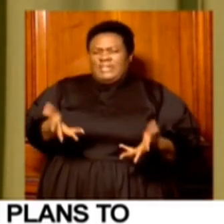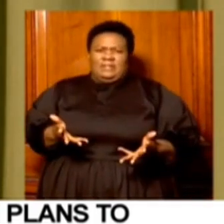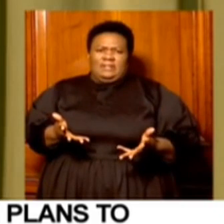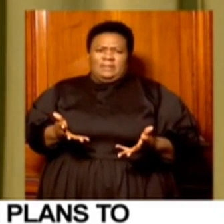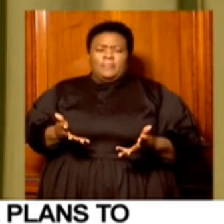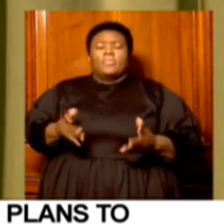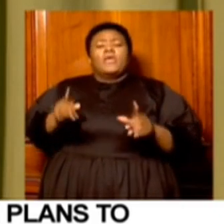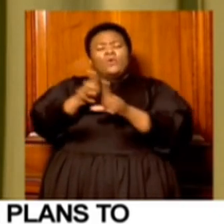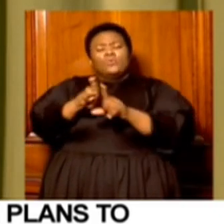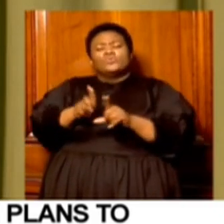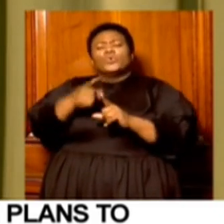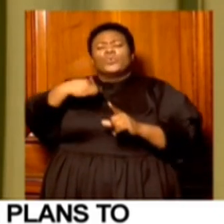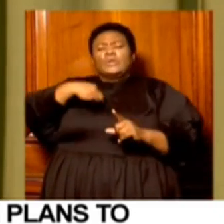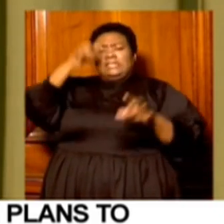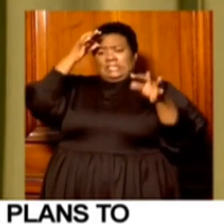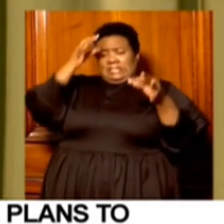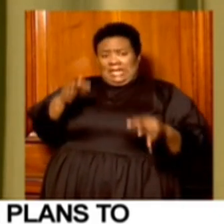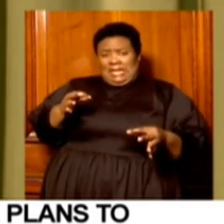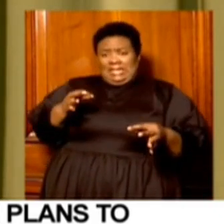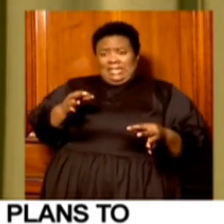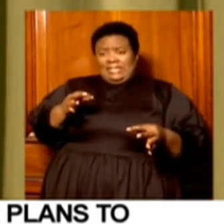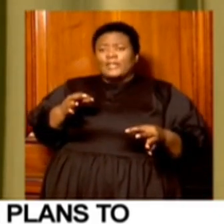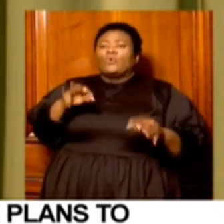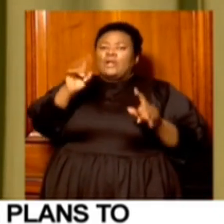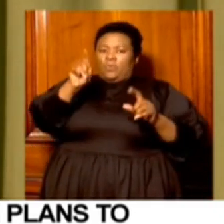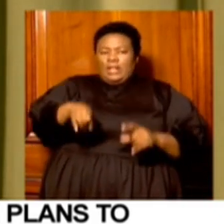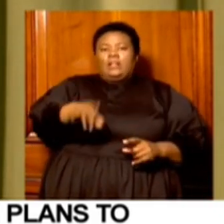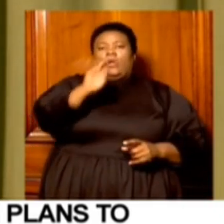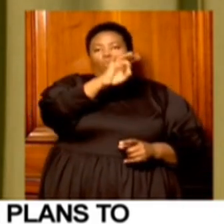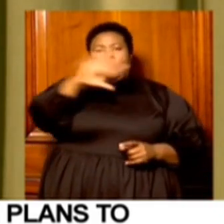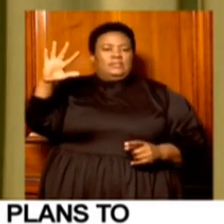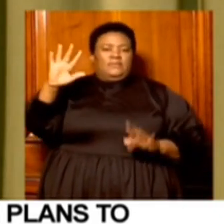we have decided that it will actually be once off,